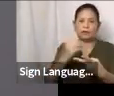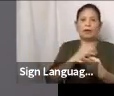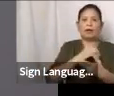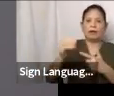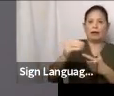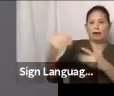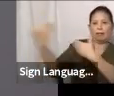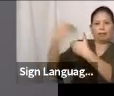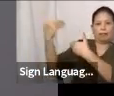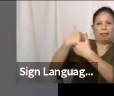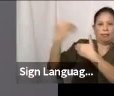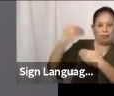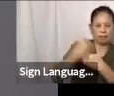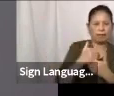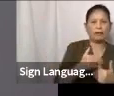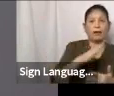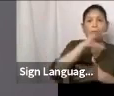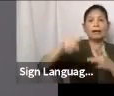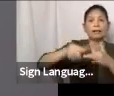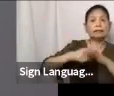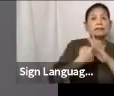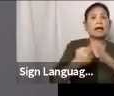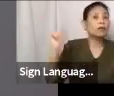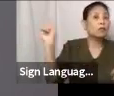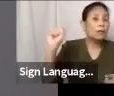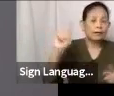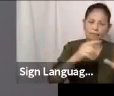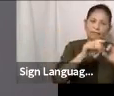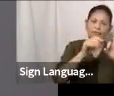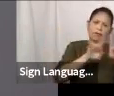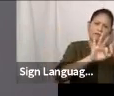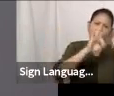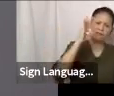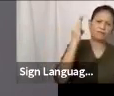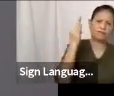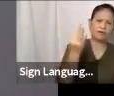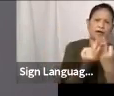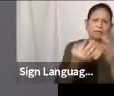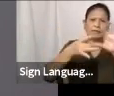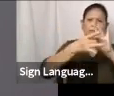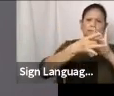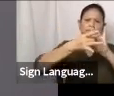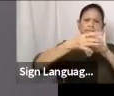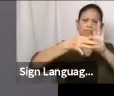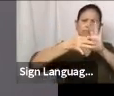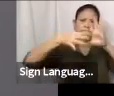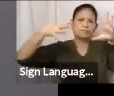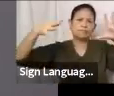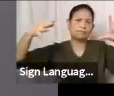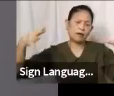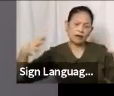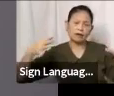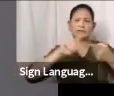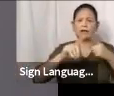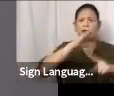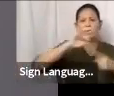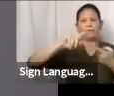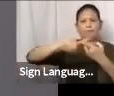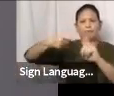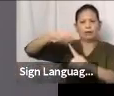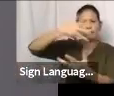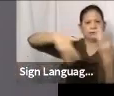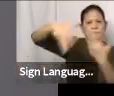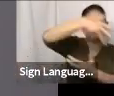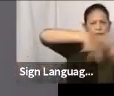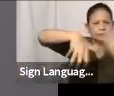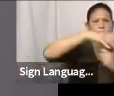and exclusion starts from family, includes estrangement from family and friendship networks, harassment